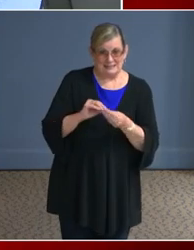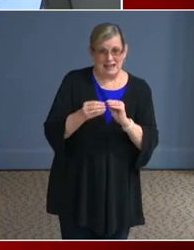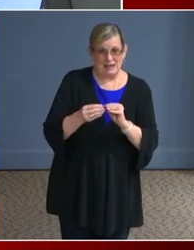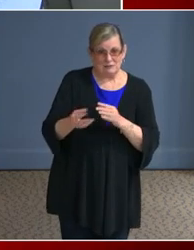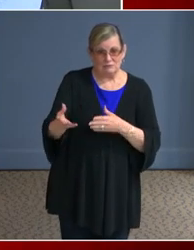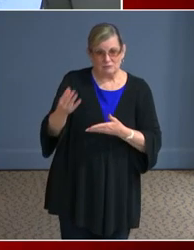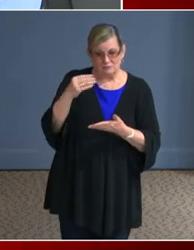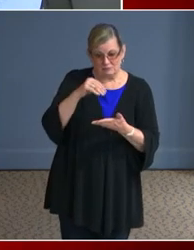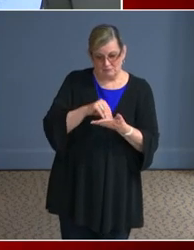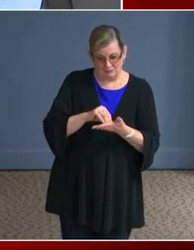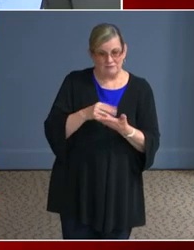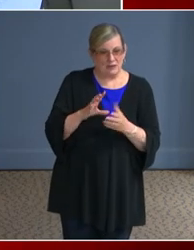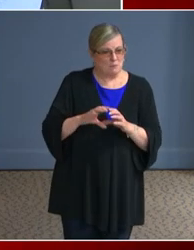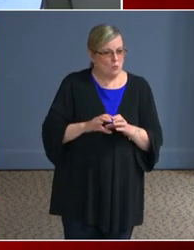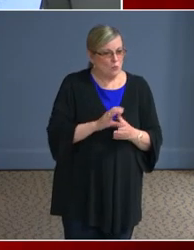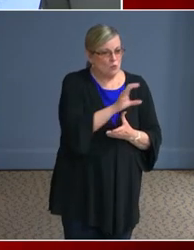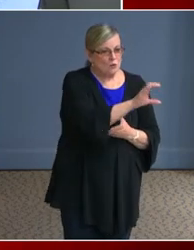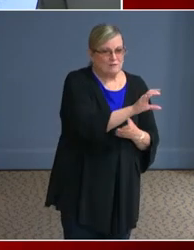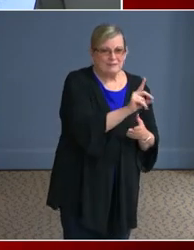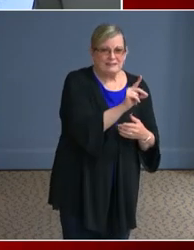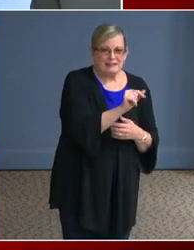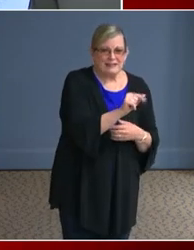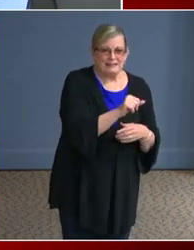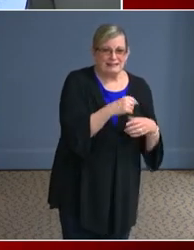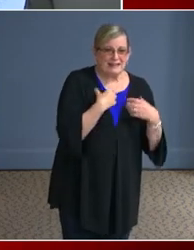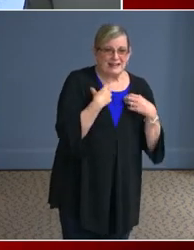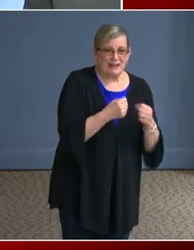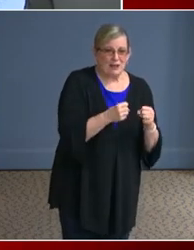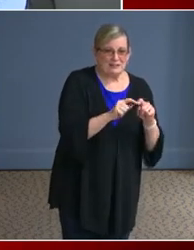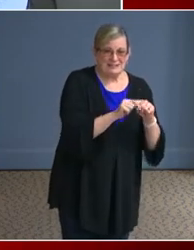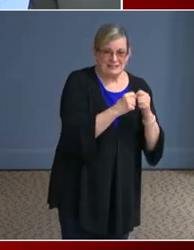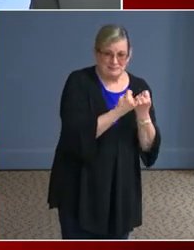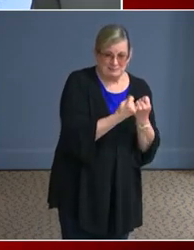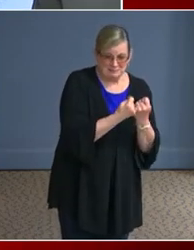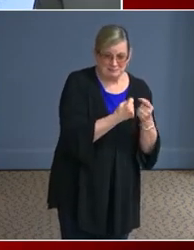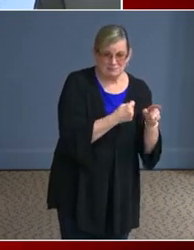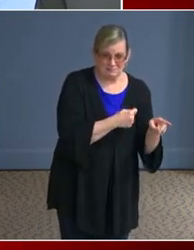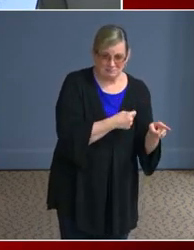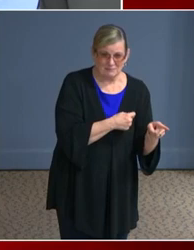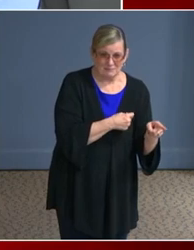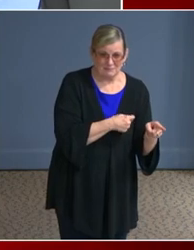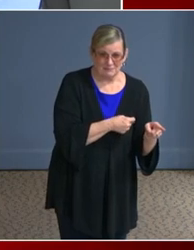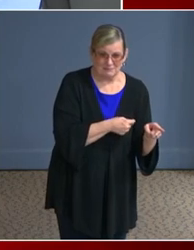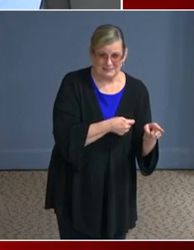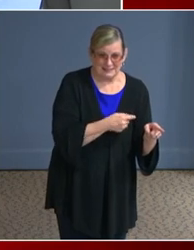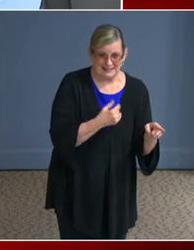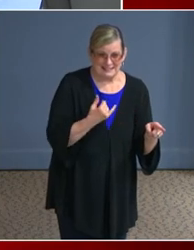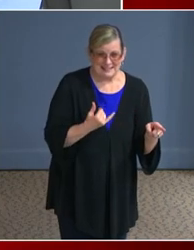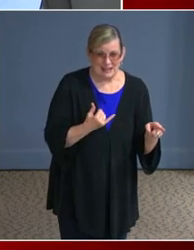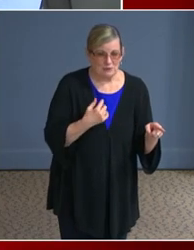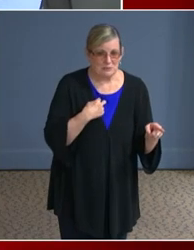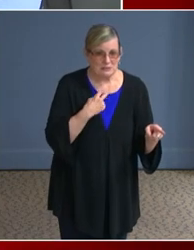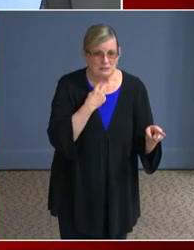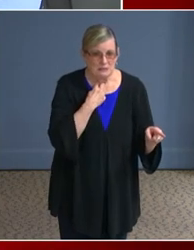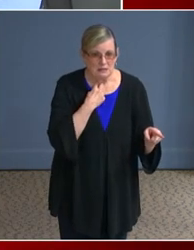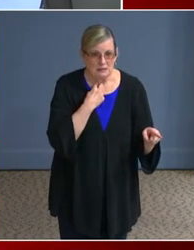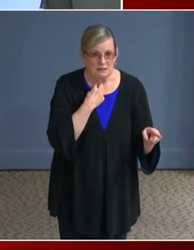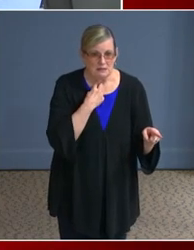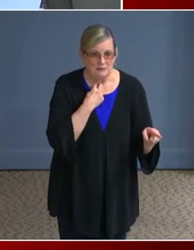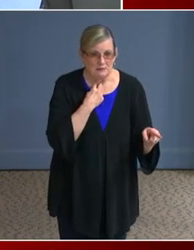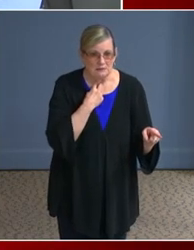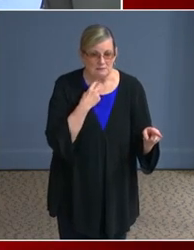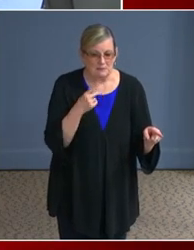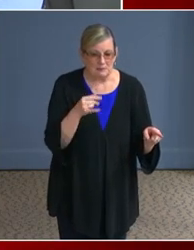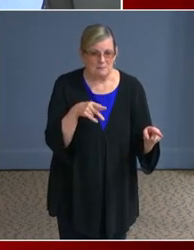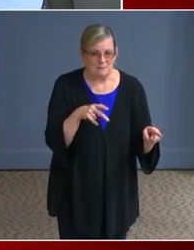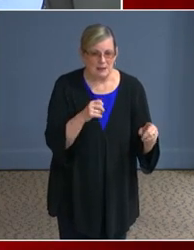for analysis by the DC Health team. And so now we're basically, there's a clog in the pipe, and we're unclogging that pipe.